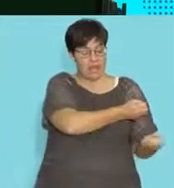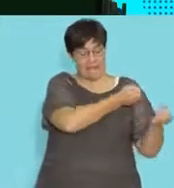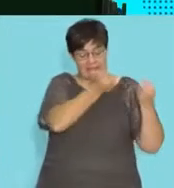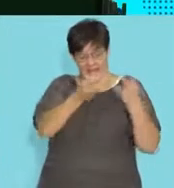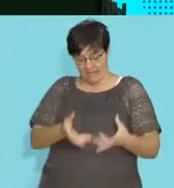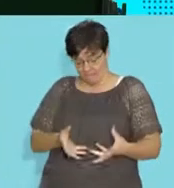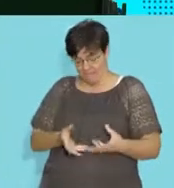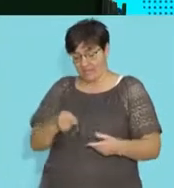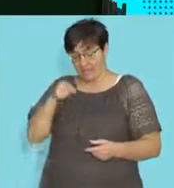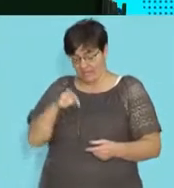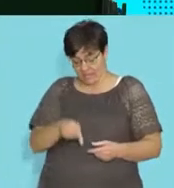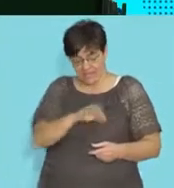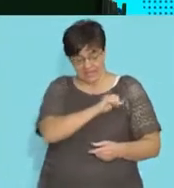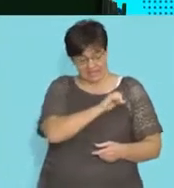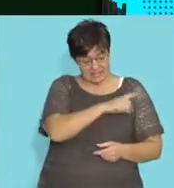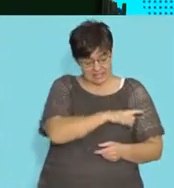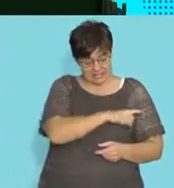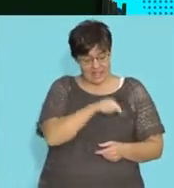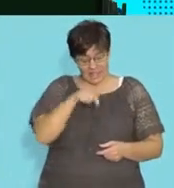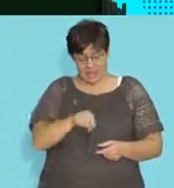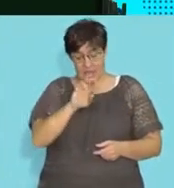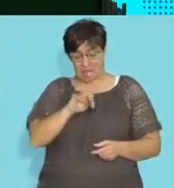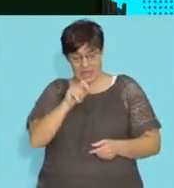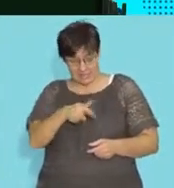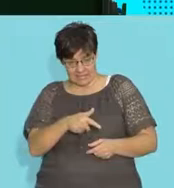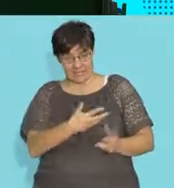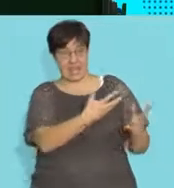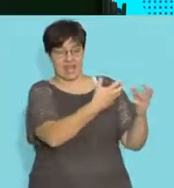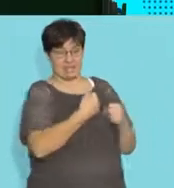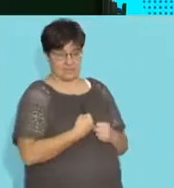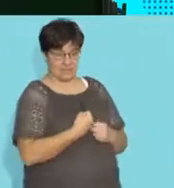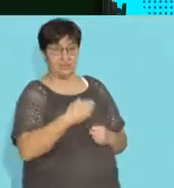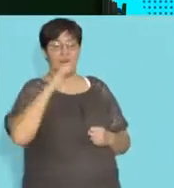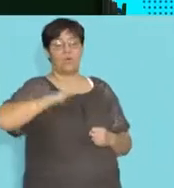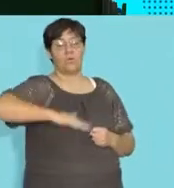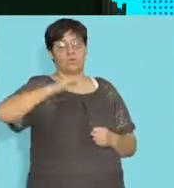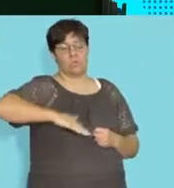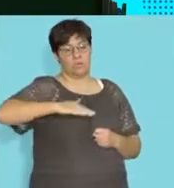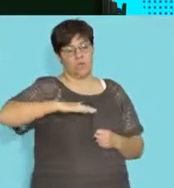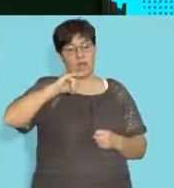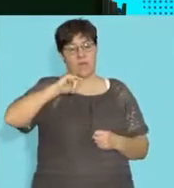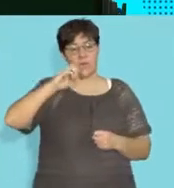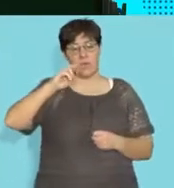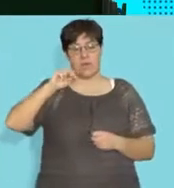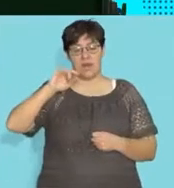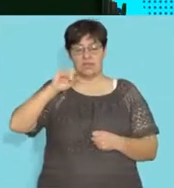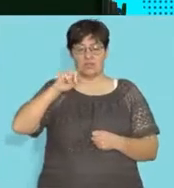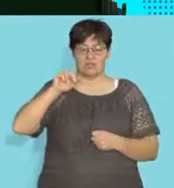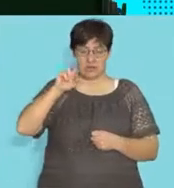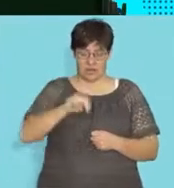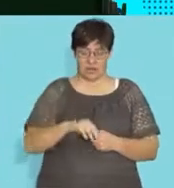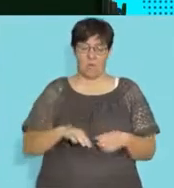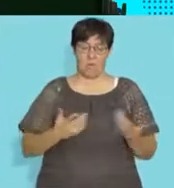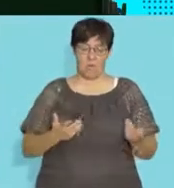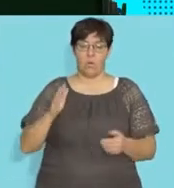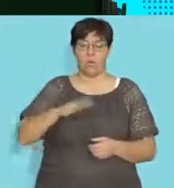is donated from the acid and accepted by the base. We call that auto-ionization, but another name